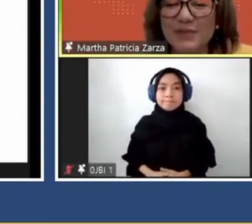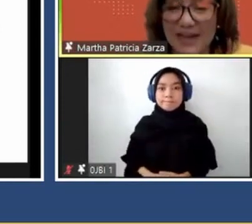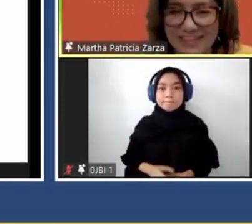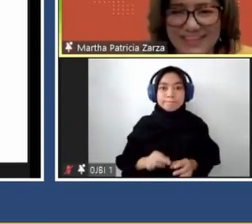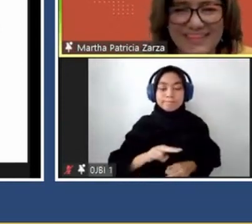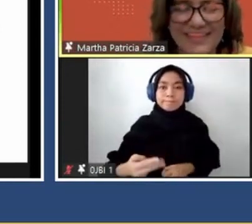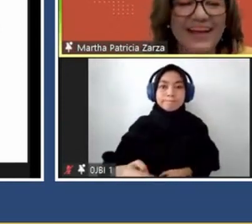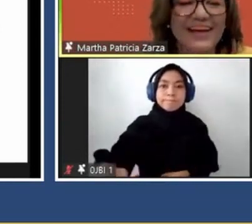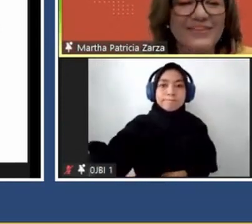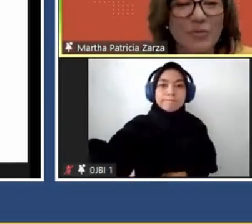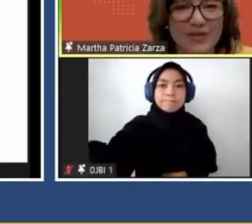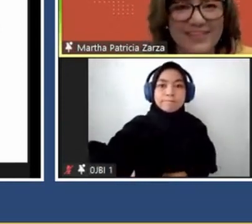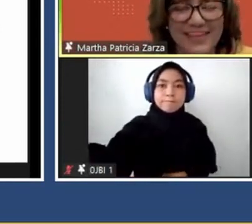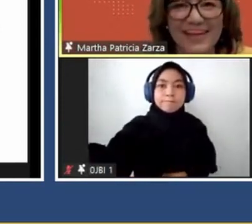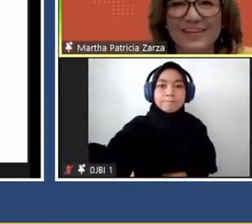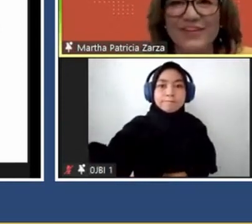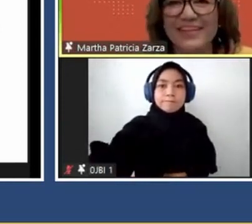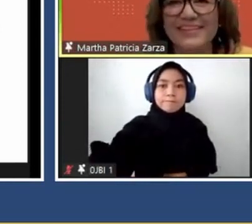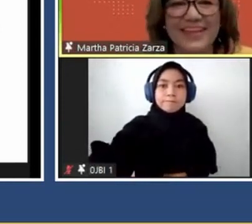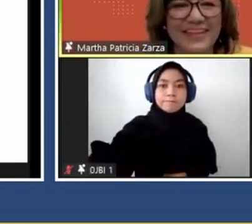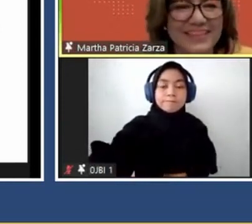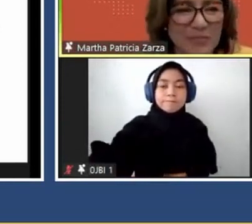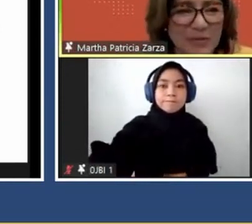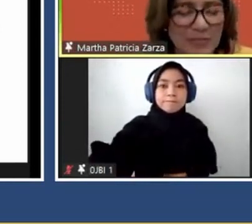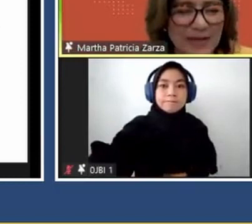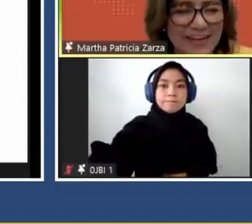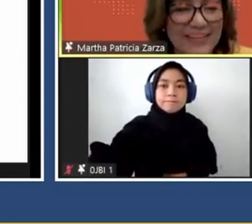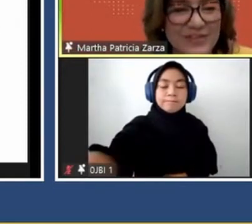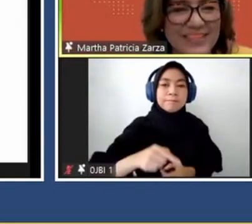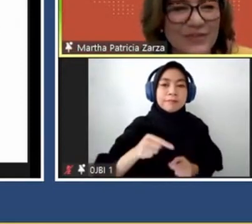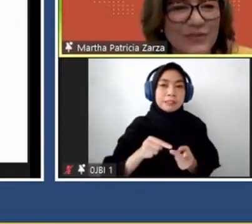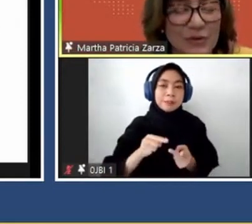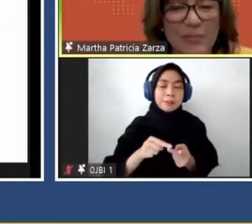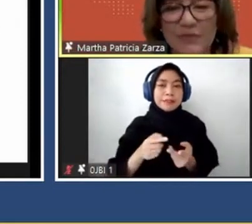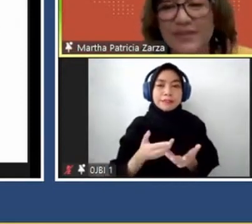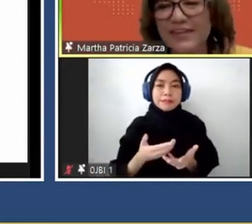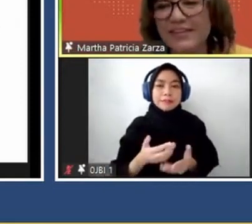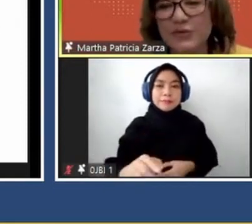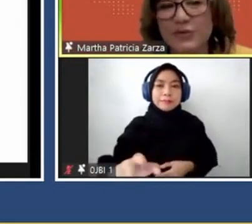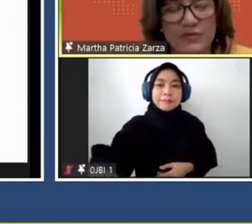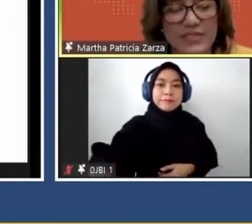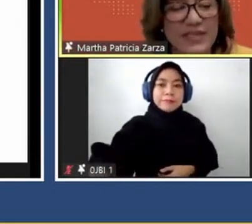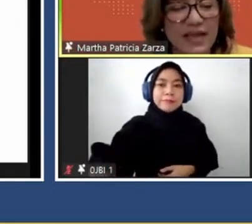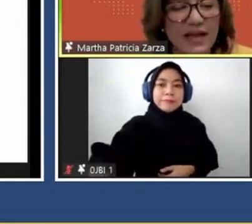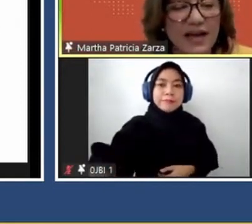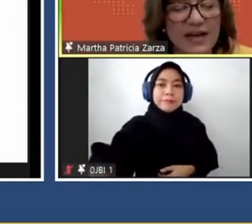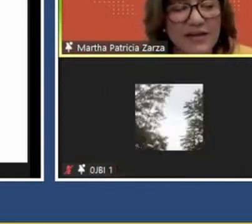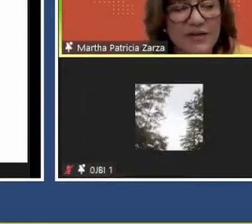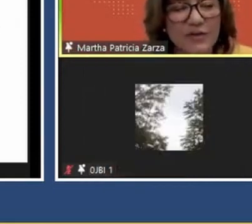some similarities and some others that are not exactly similar, but are interesting to know about the two